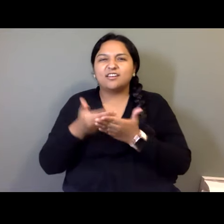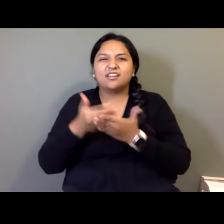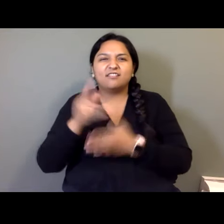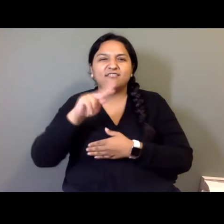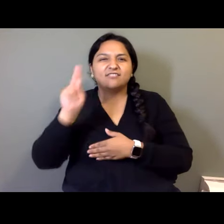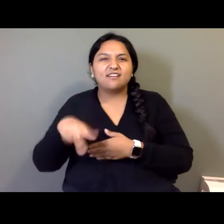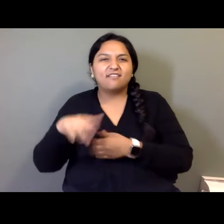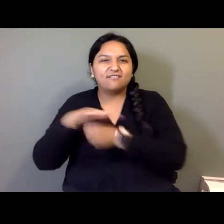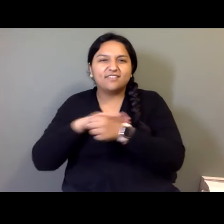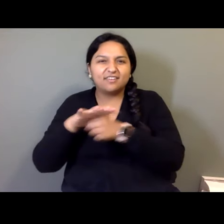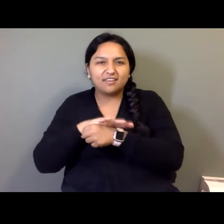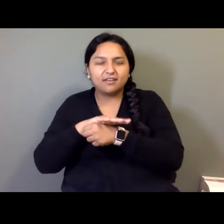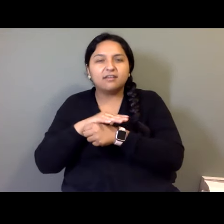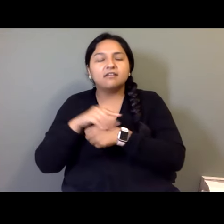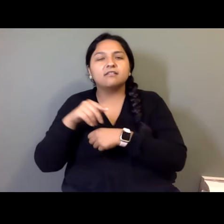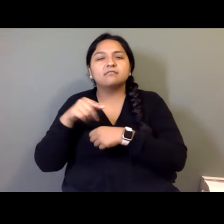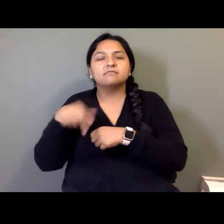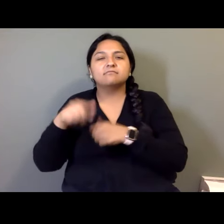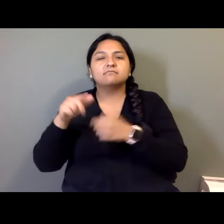an area called Montgomery County.